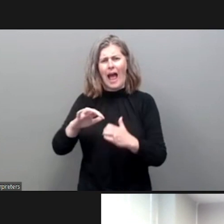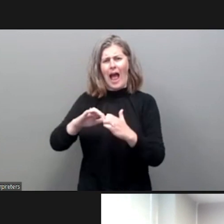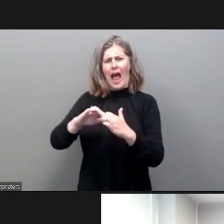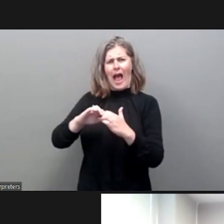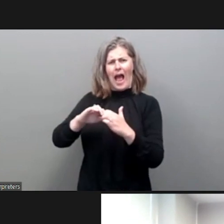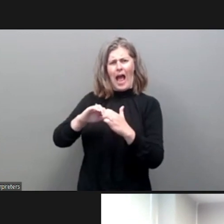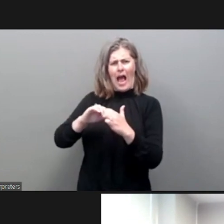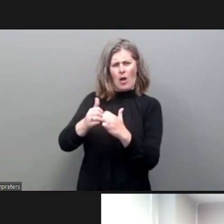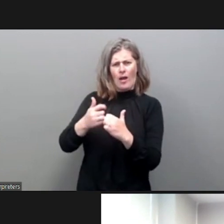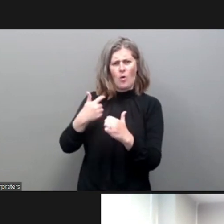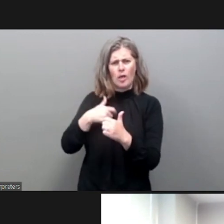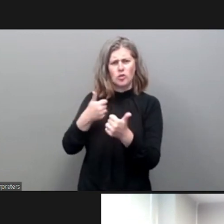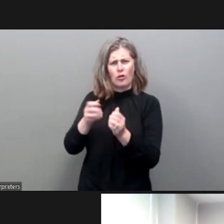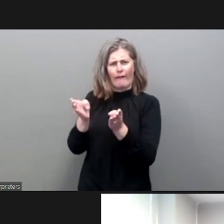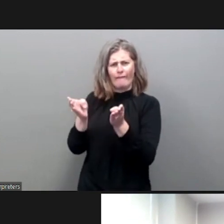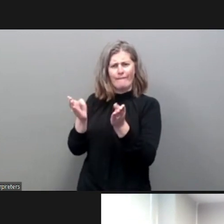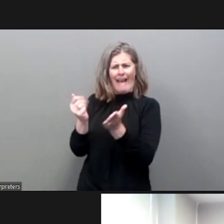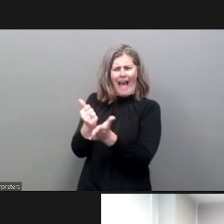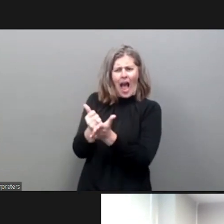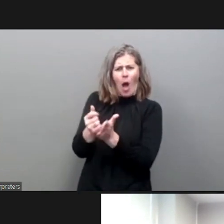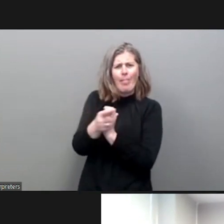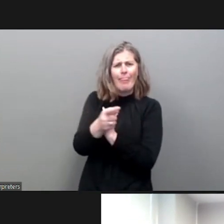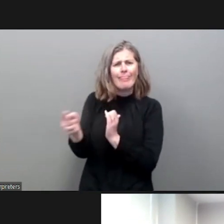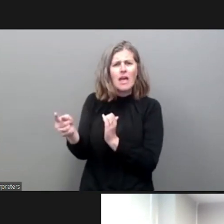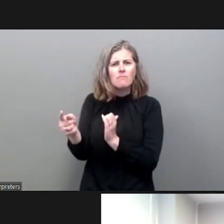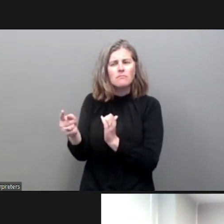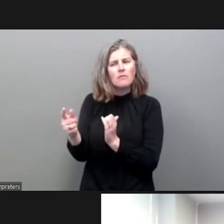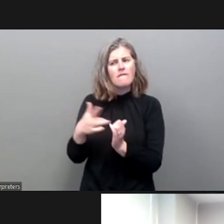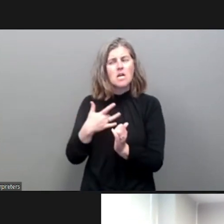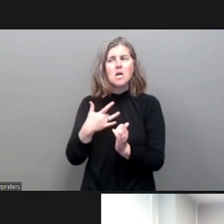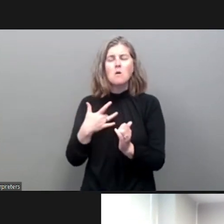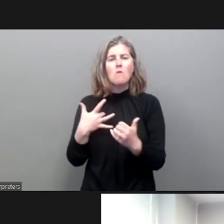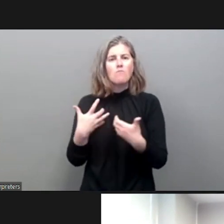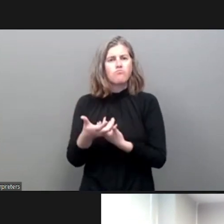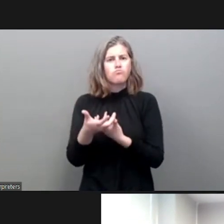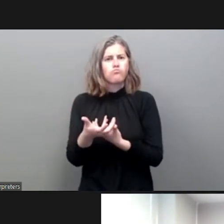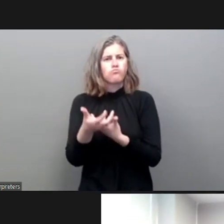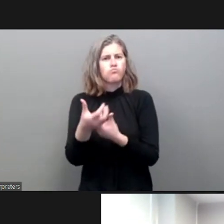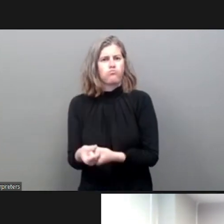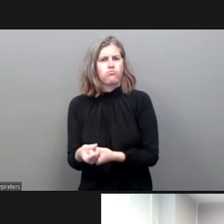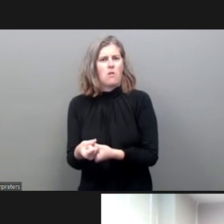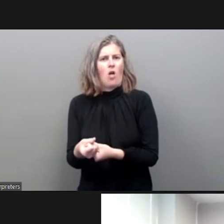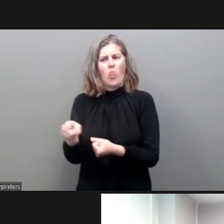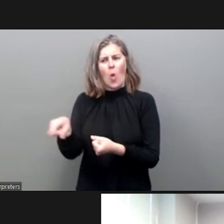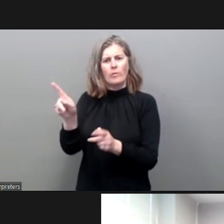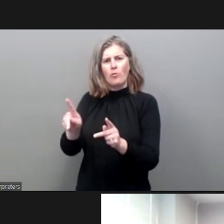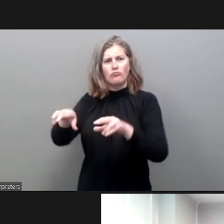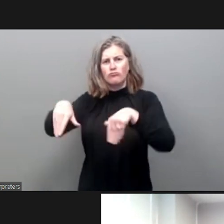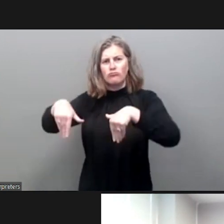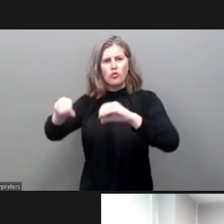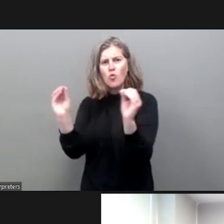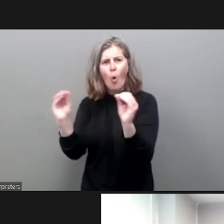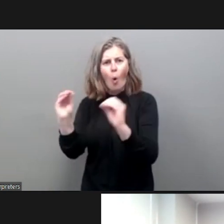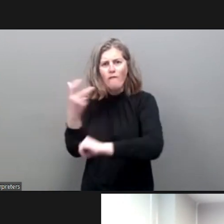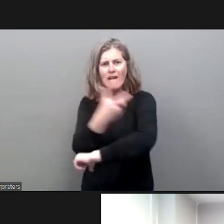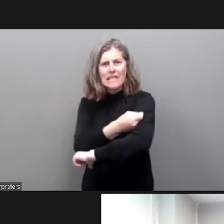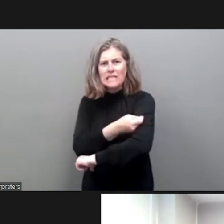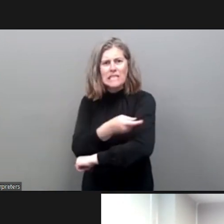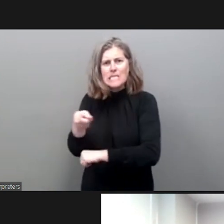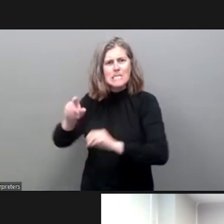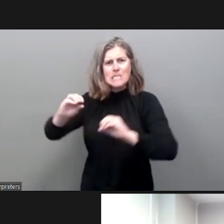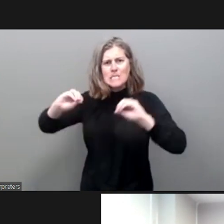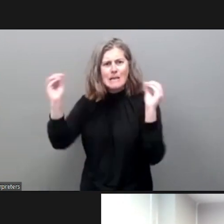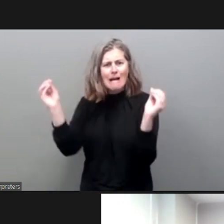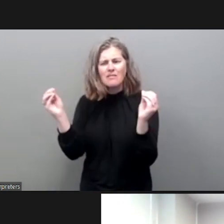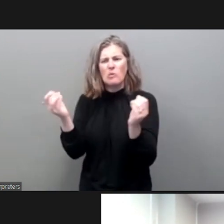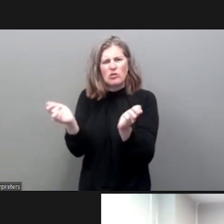to kind of help people get the confidence, the remaining percentage of people that haven't gotten vaccinated. And we